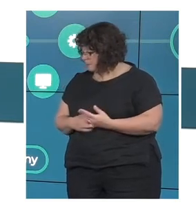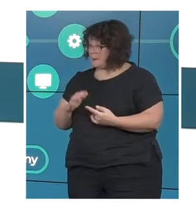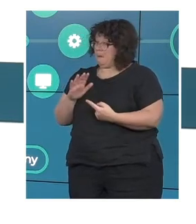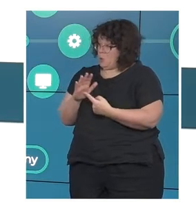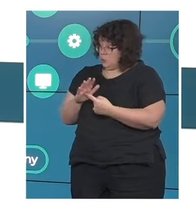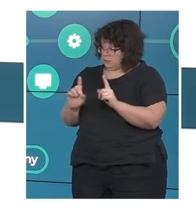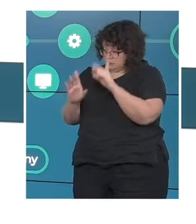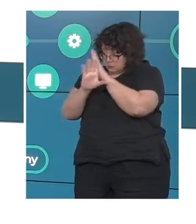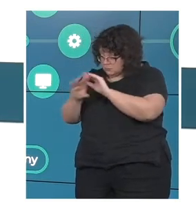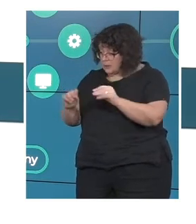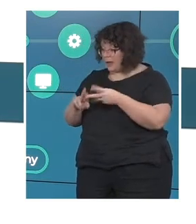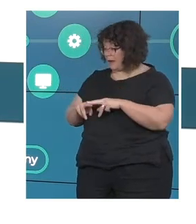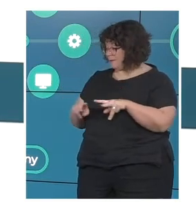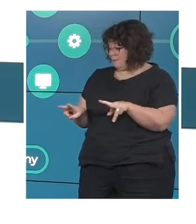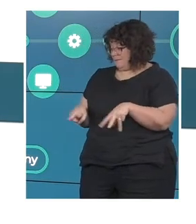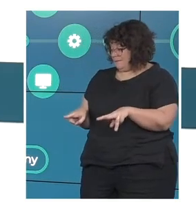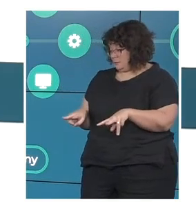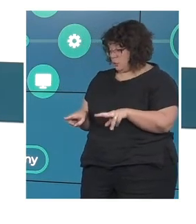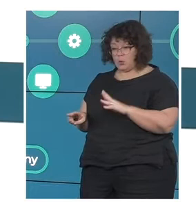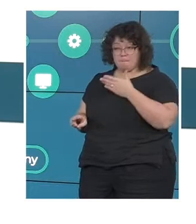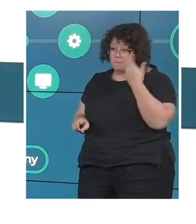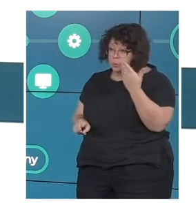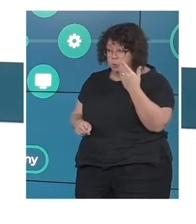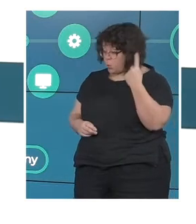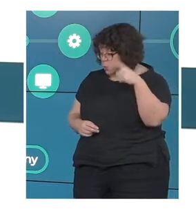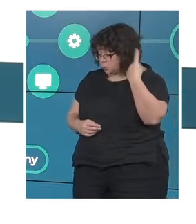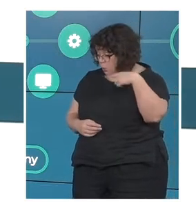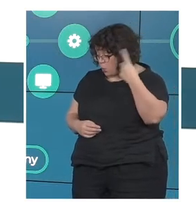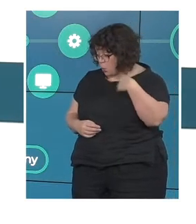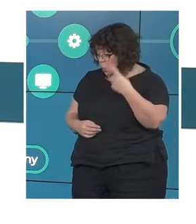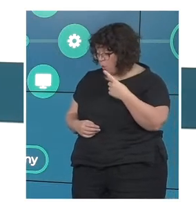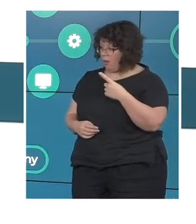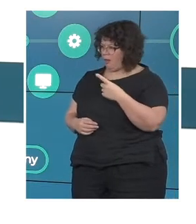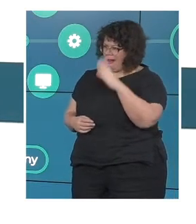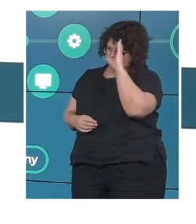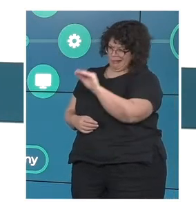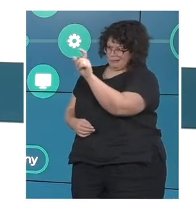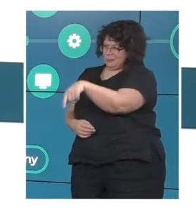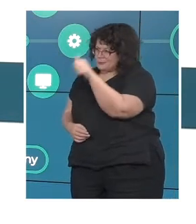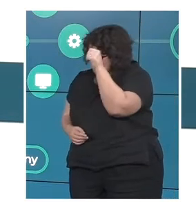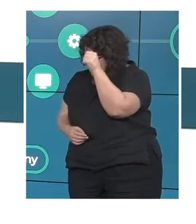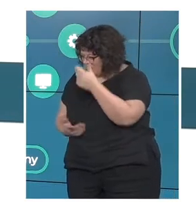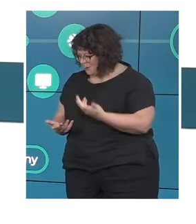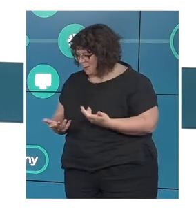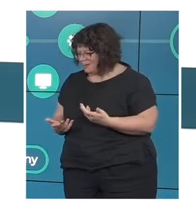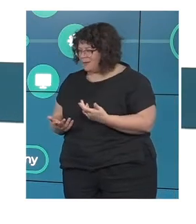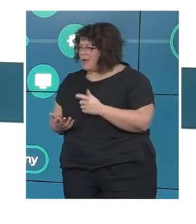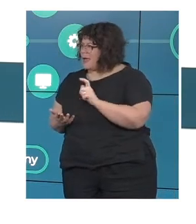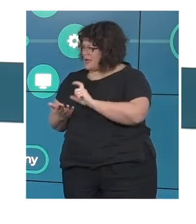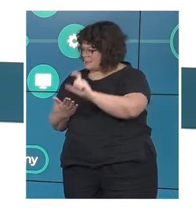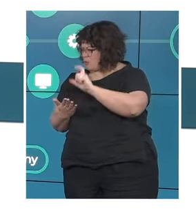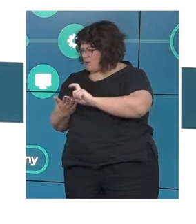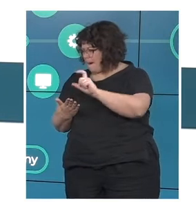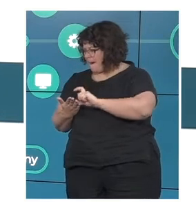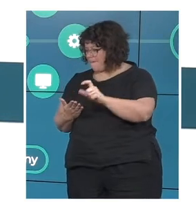well. So on Instagram you can press a button that says no audio, and then if the user taps on it they'll have a little notification saying no audio.